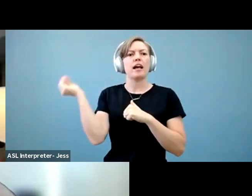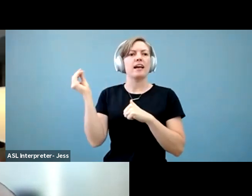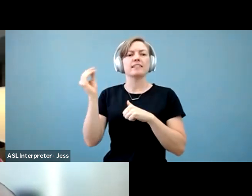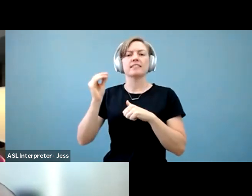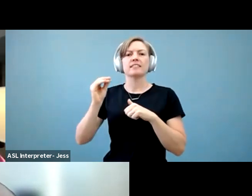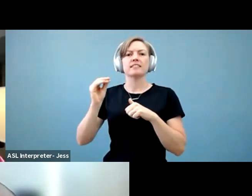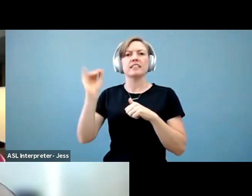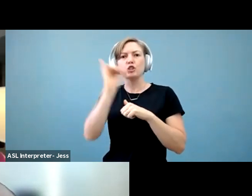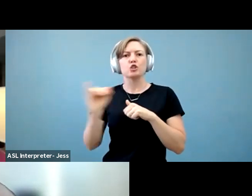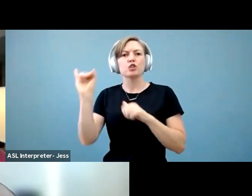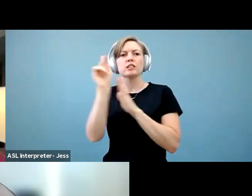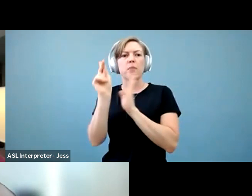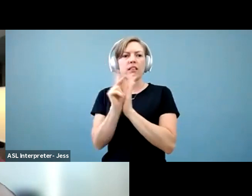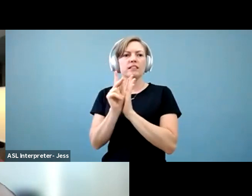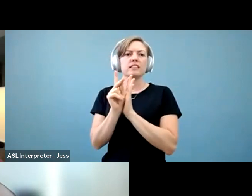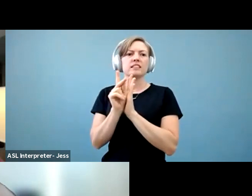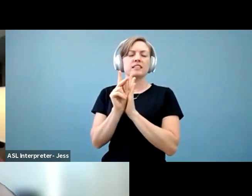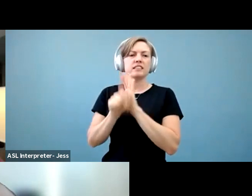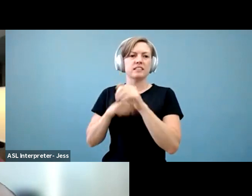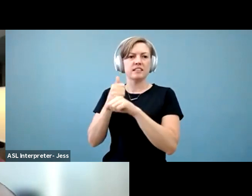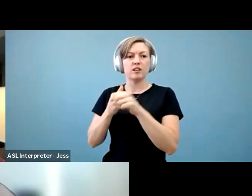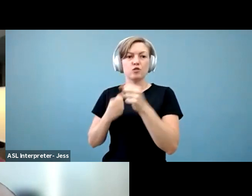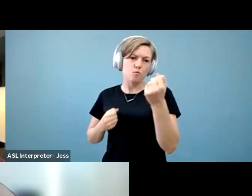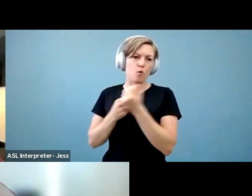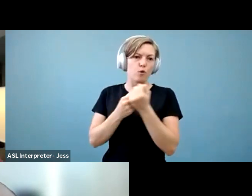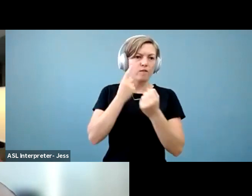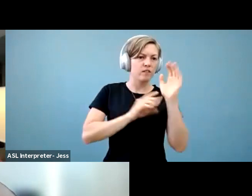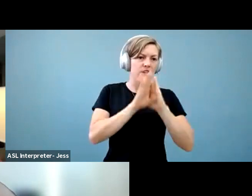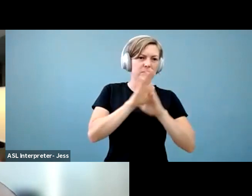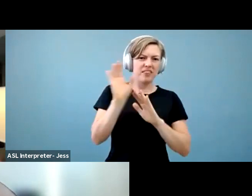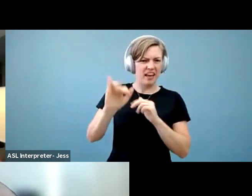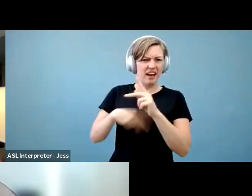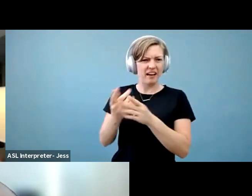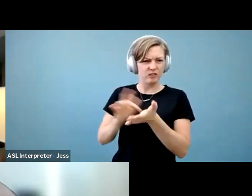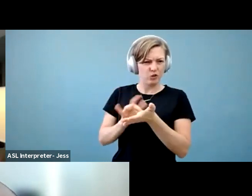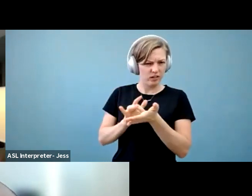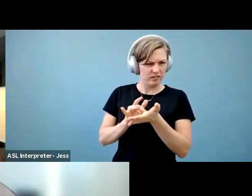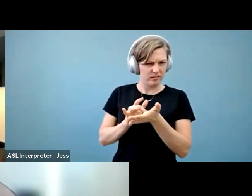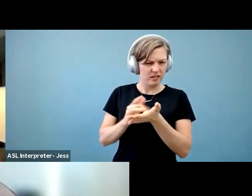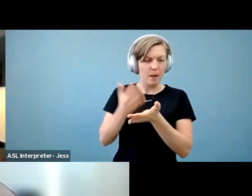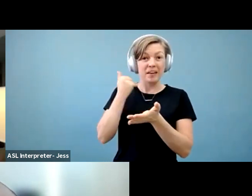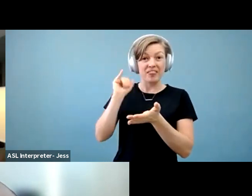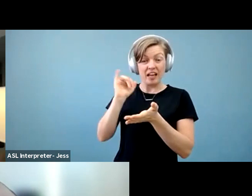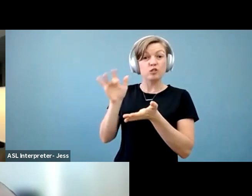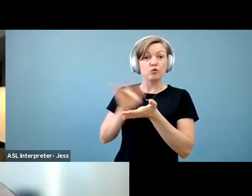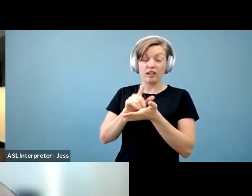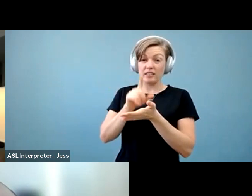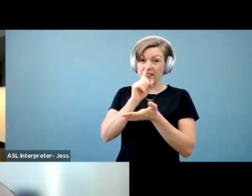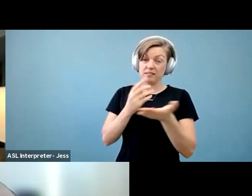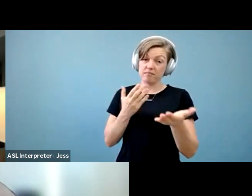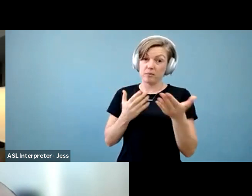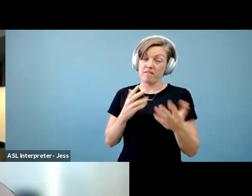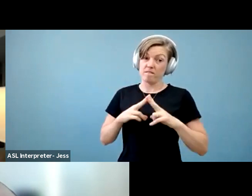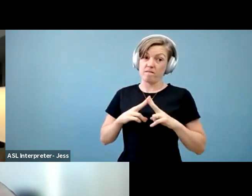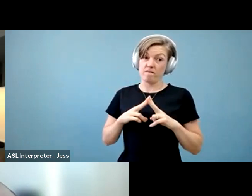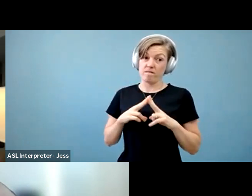insurance policy that supports the development of drugs like this, because that drug probably is very, very,